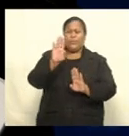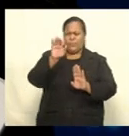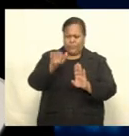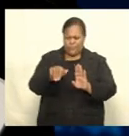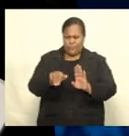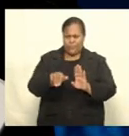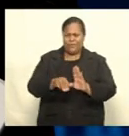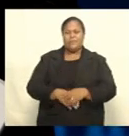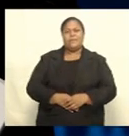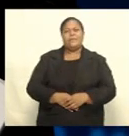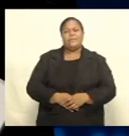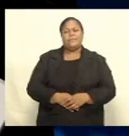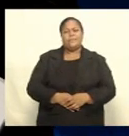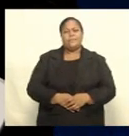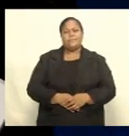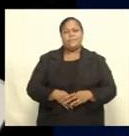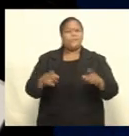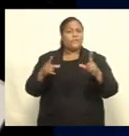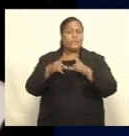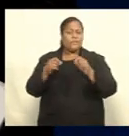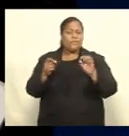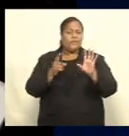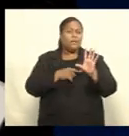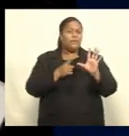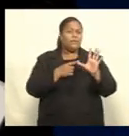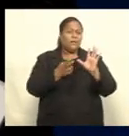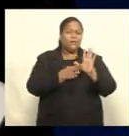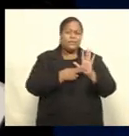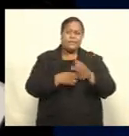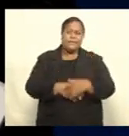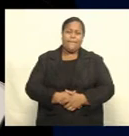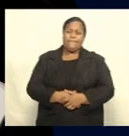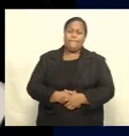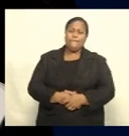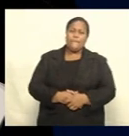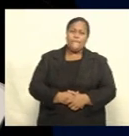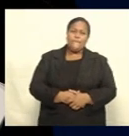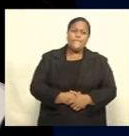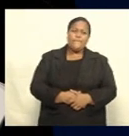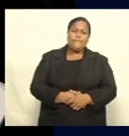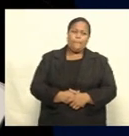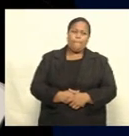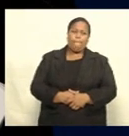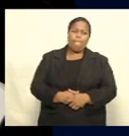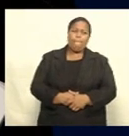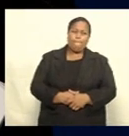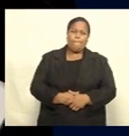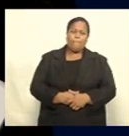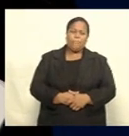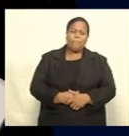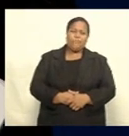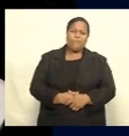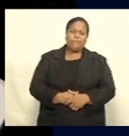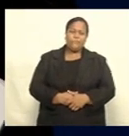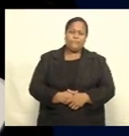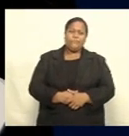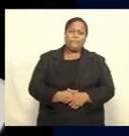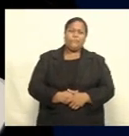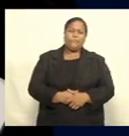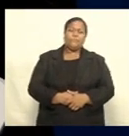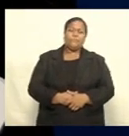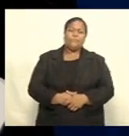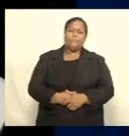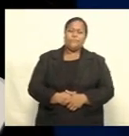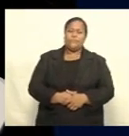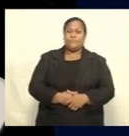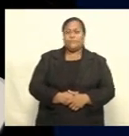as well as the Japanese yen. The Sangomoli fell against the Chinese yuan, US dollar, PNG kina and the euro. Prices were mixed on